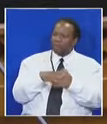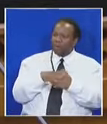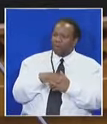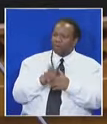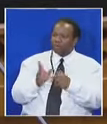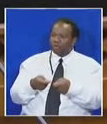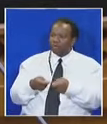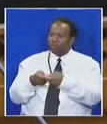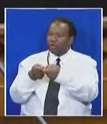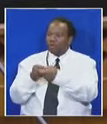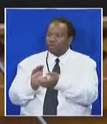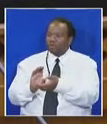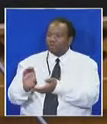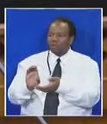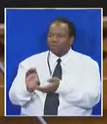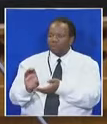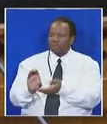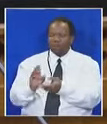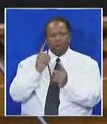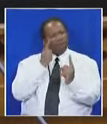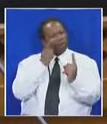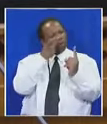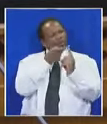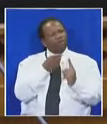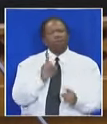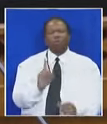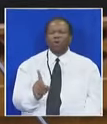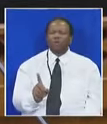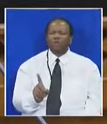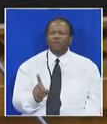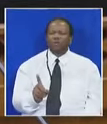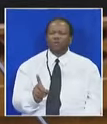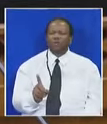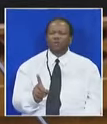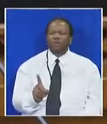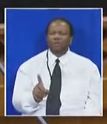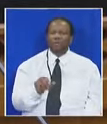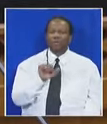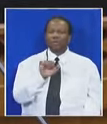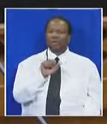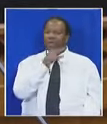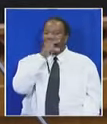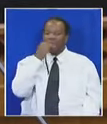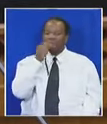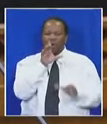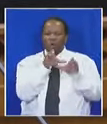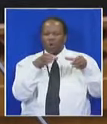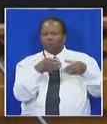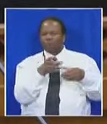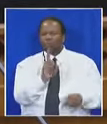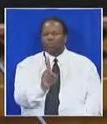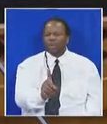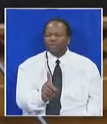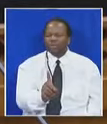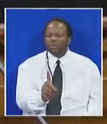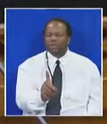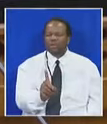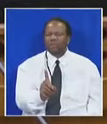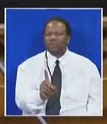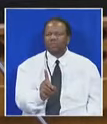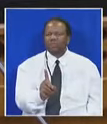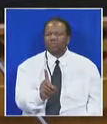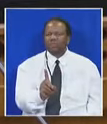to what objective? What organization they belong to? Which organizations